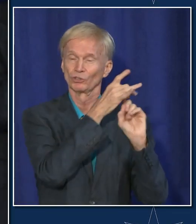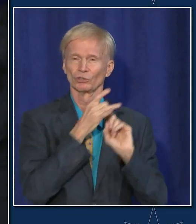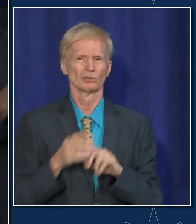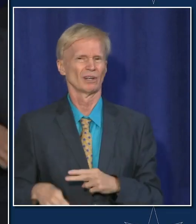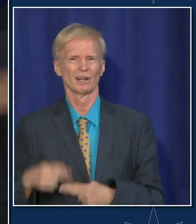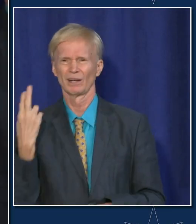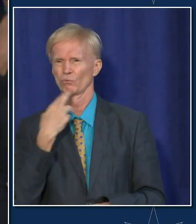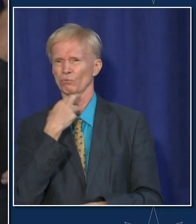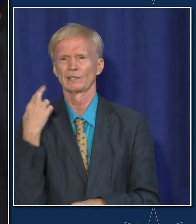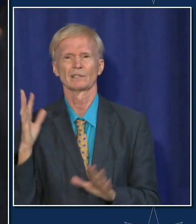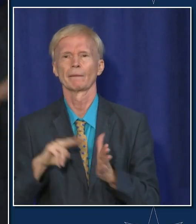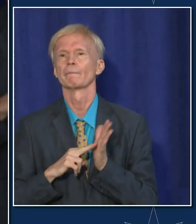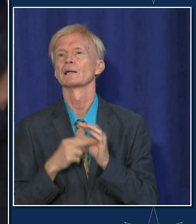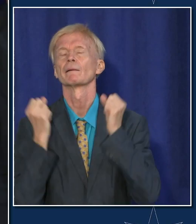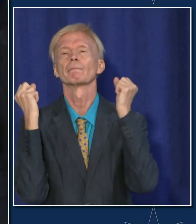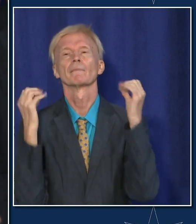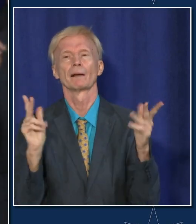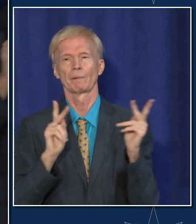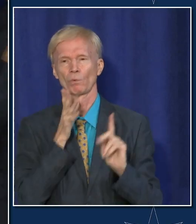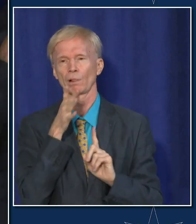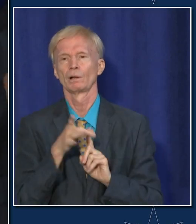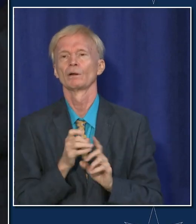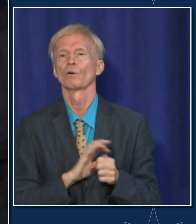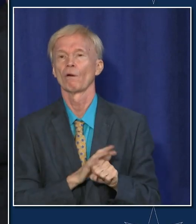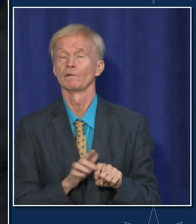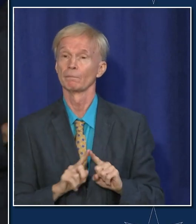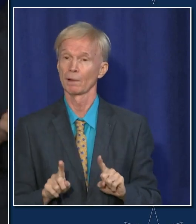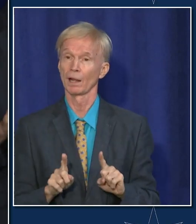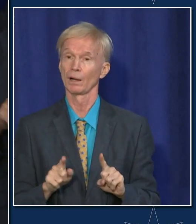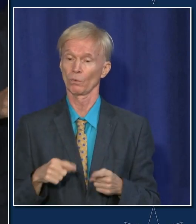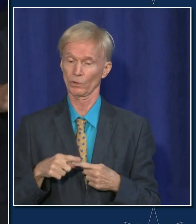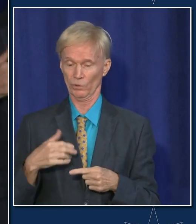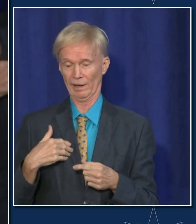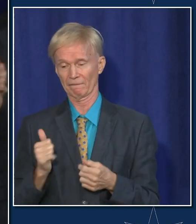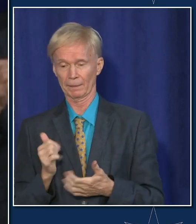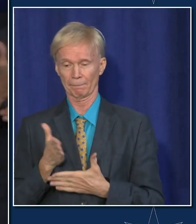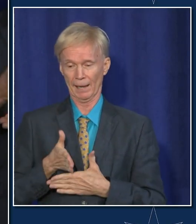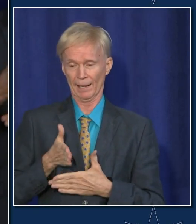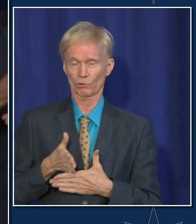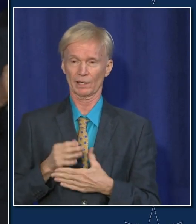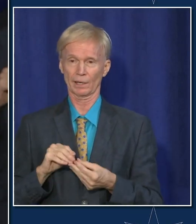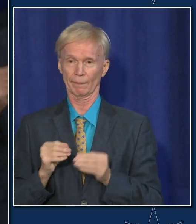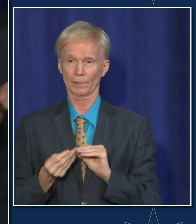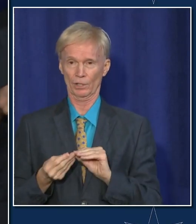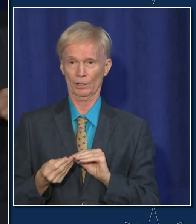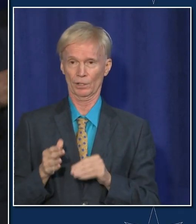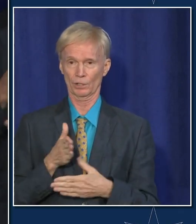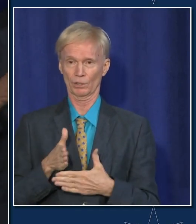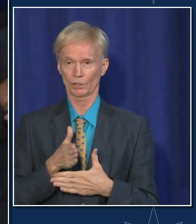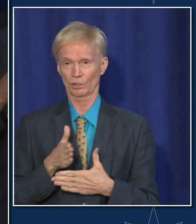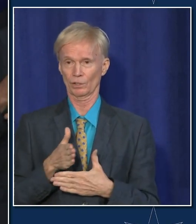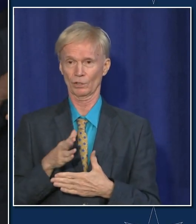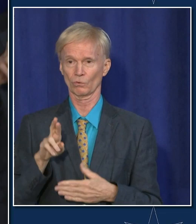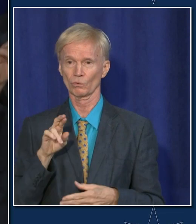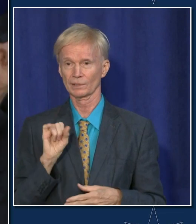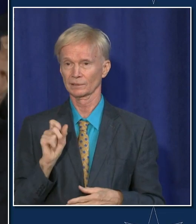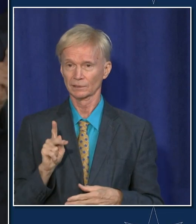high that there are going to be a lot of people with COVID. But when we're sitting at a moderate risk